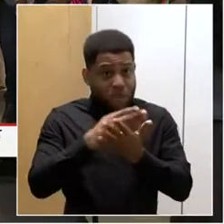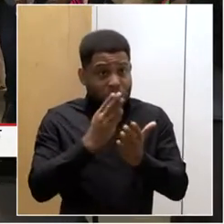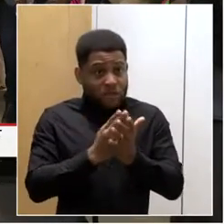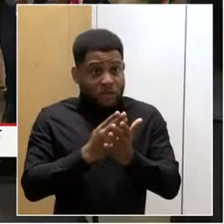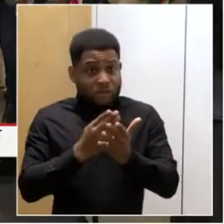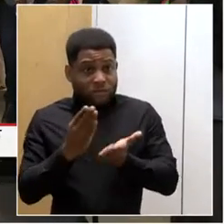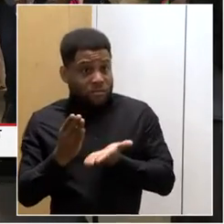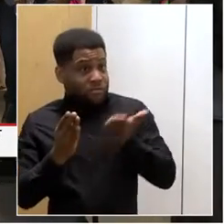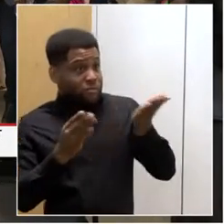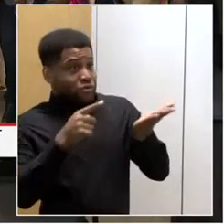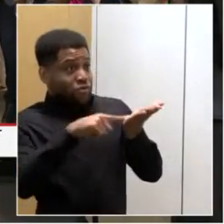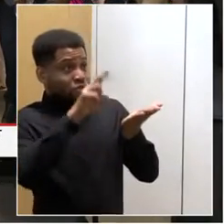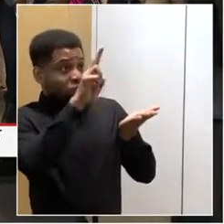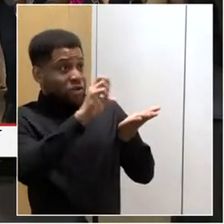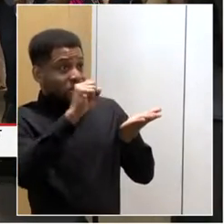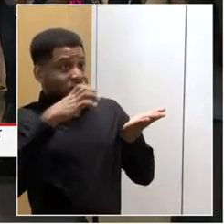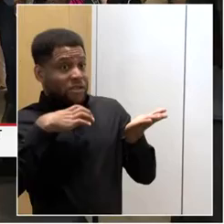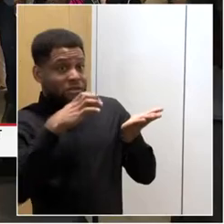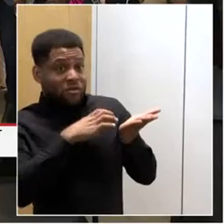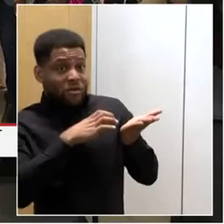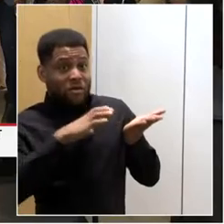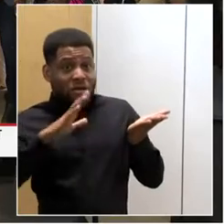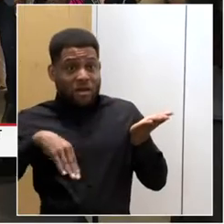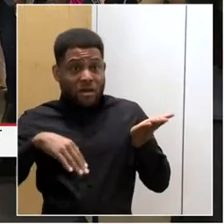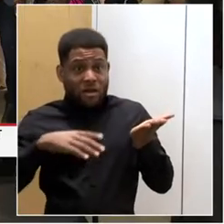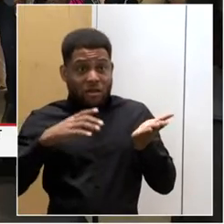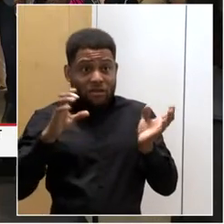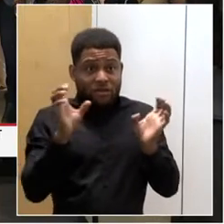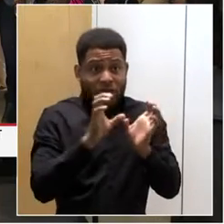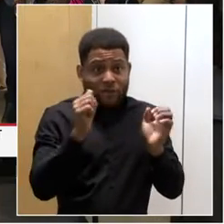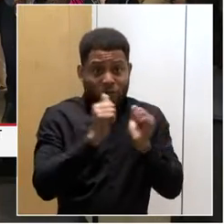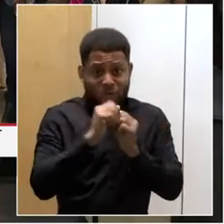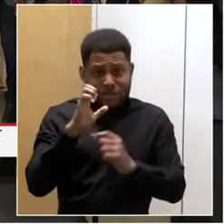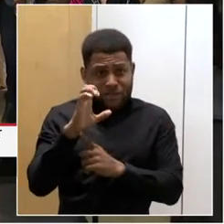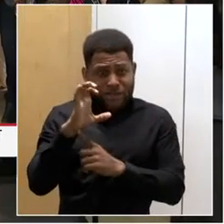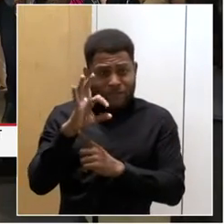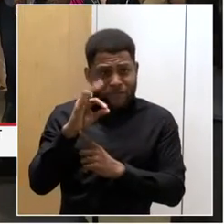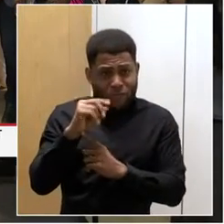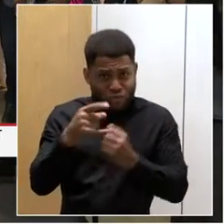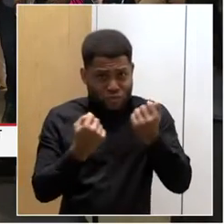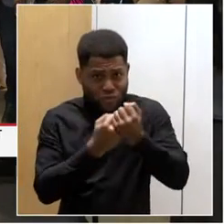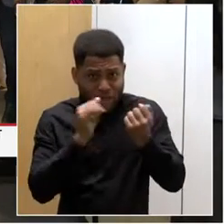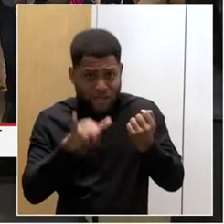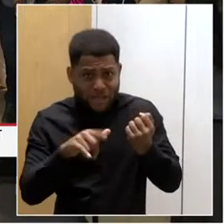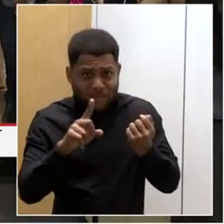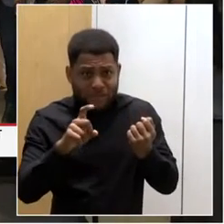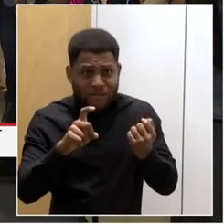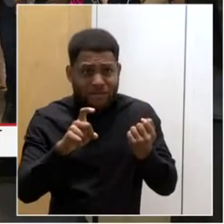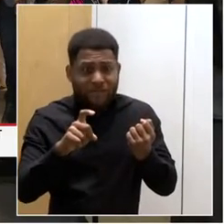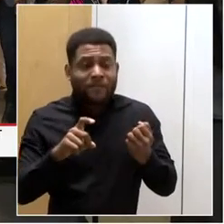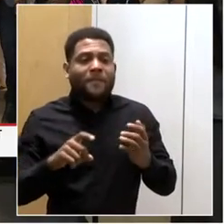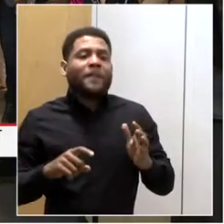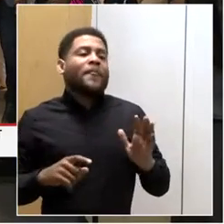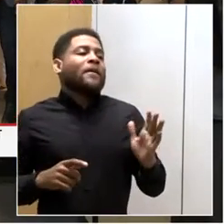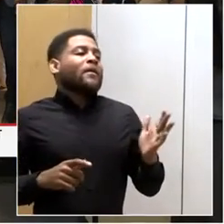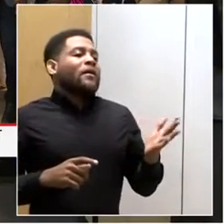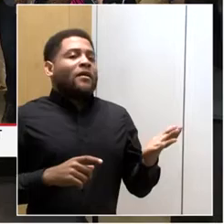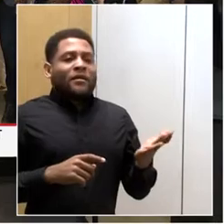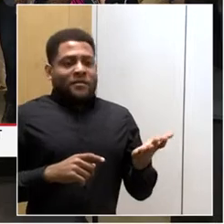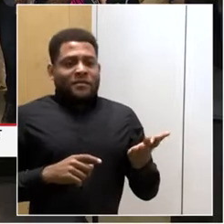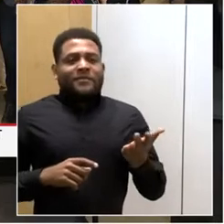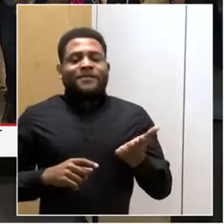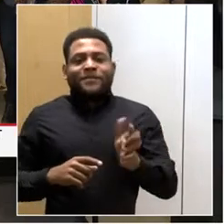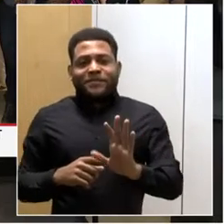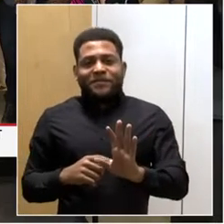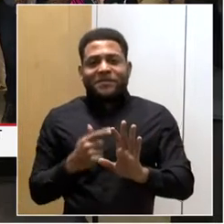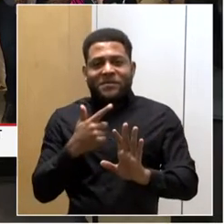to Congress, that is not certified by the CFO? Well, I do believe, as I have said, that there's no law